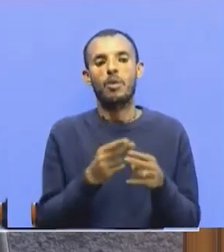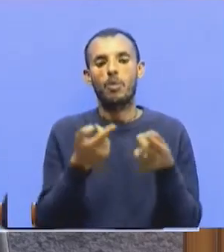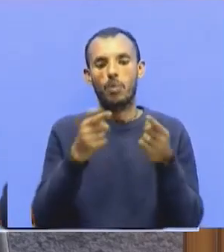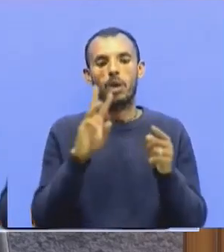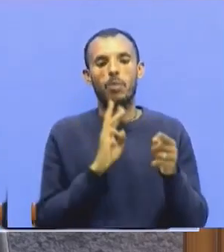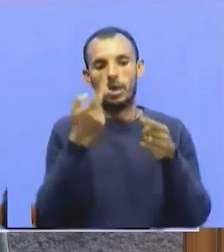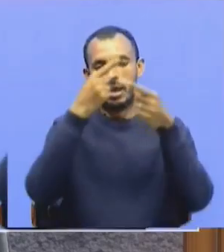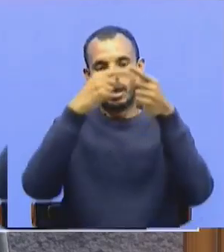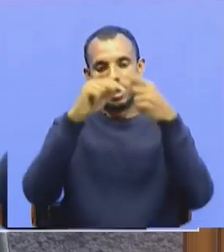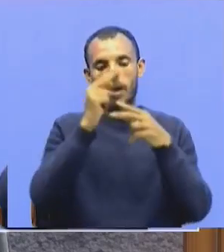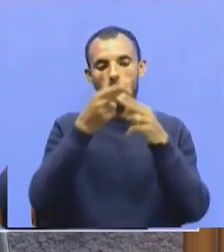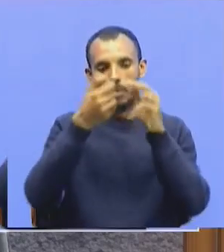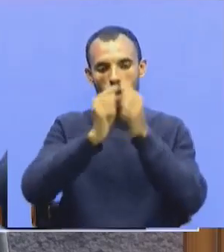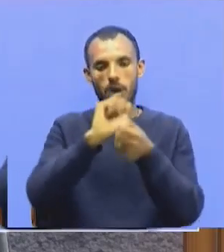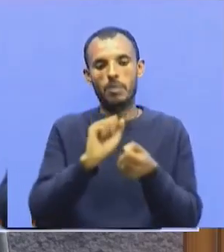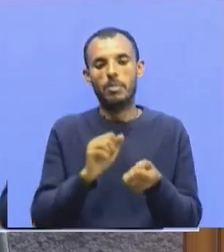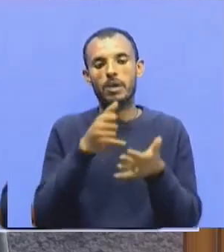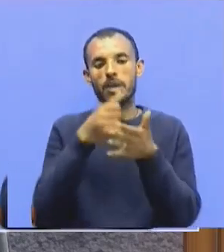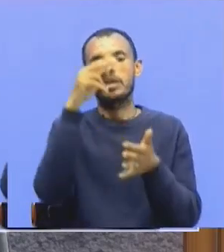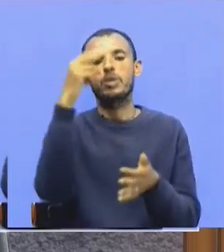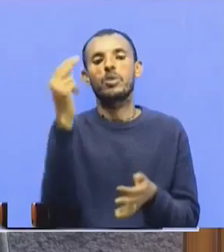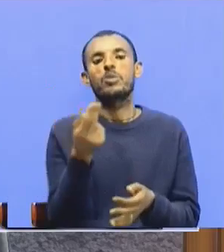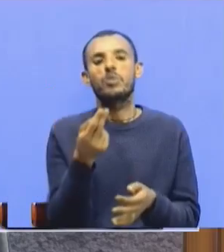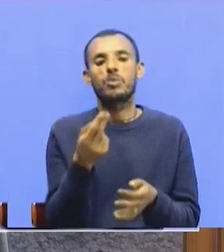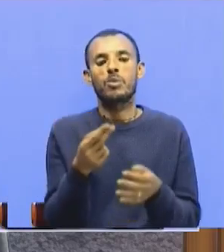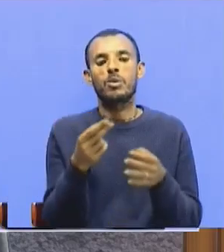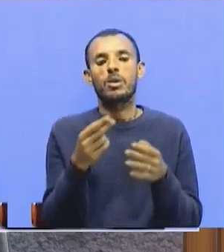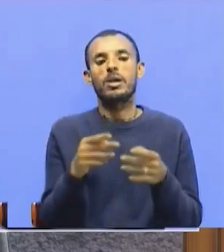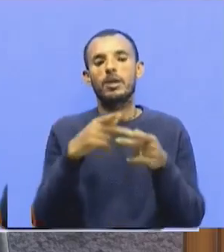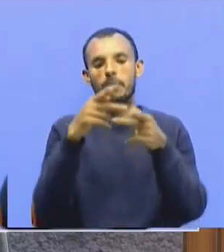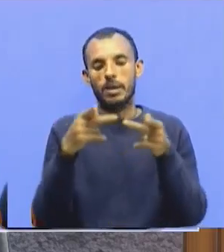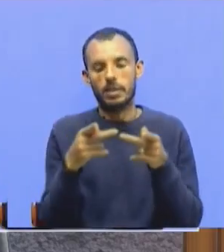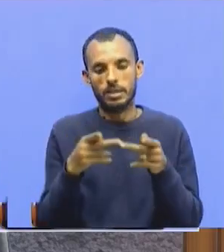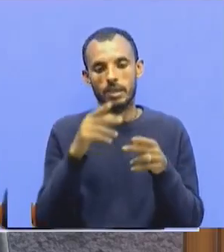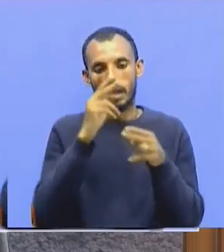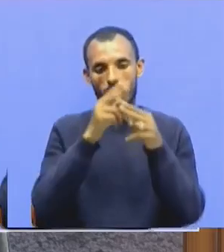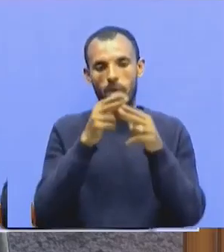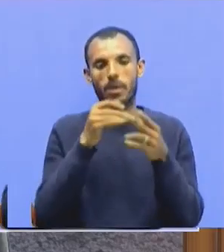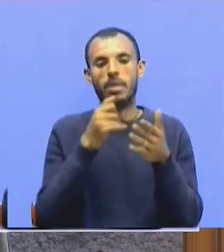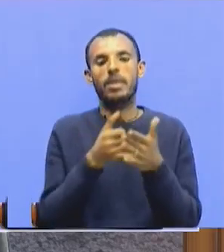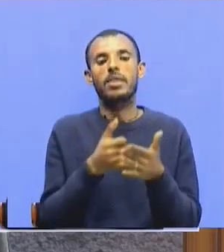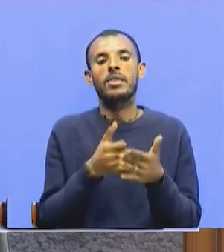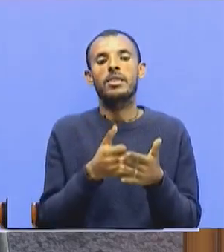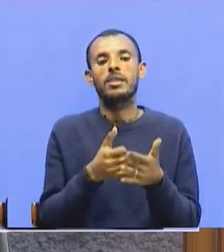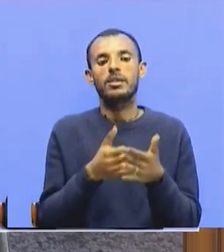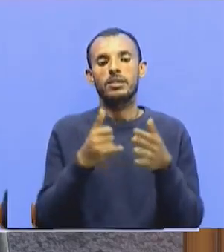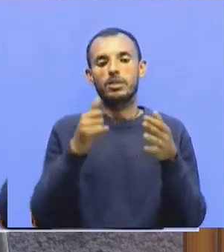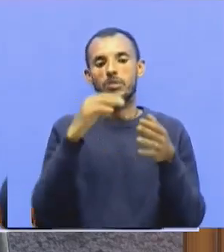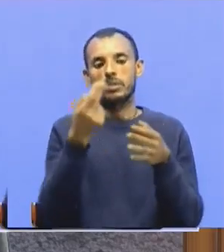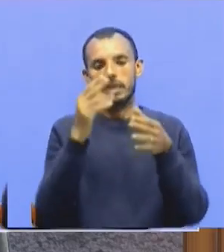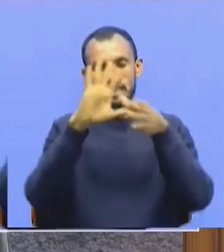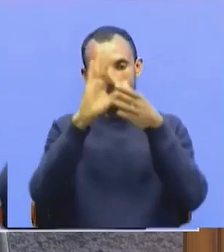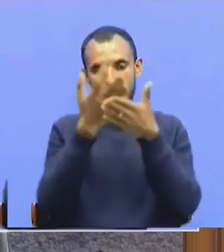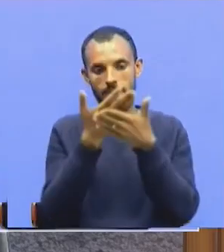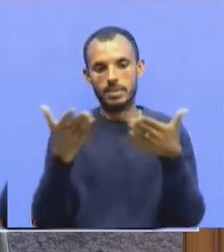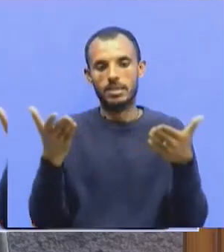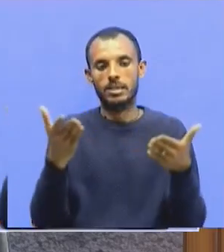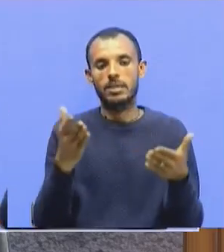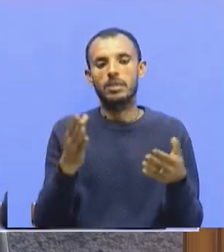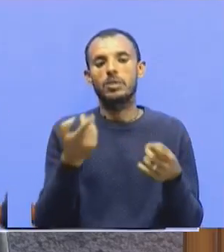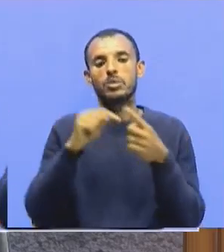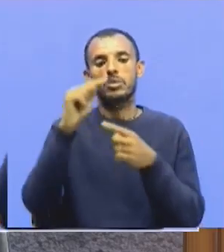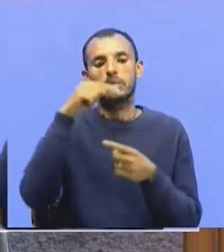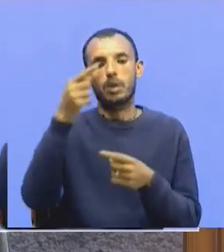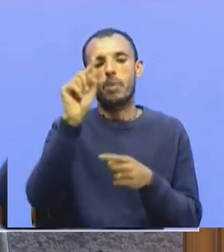come to pronoun that used to replace the noun, it protects in the sentence and to say